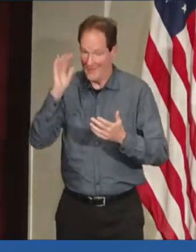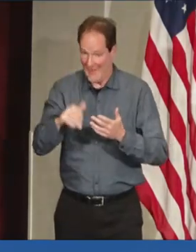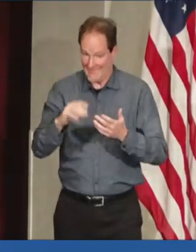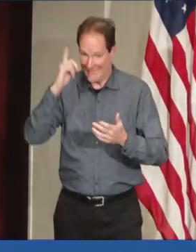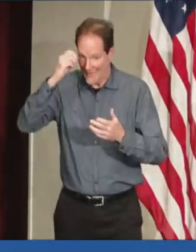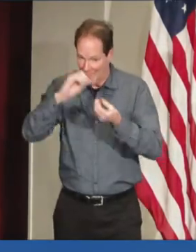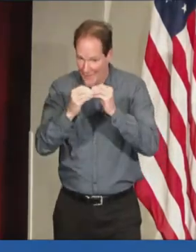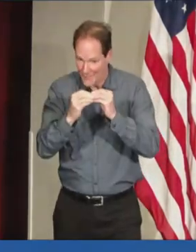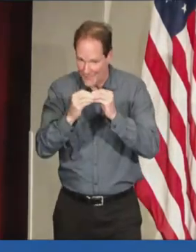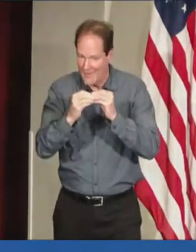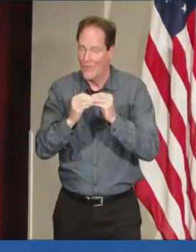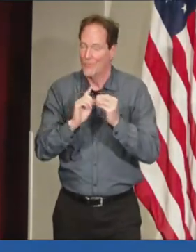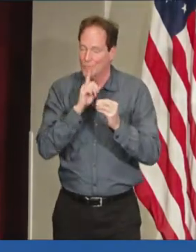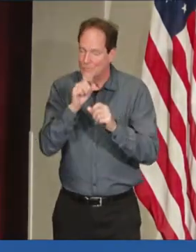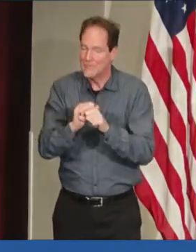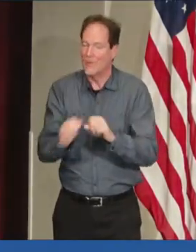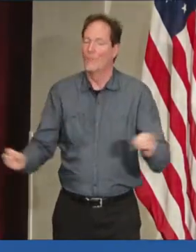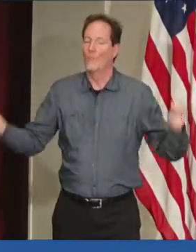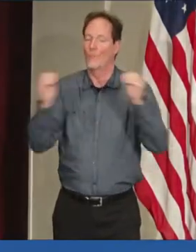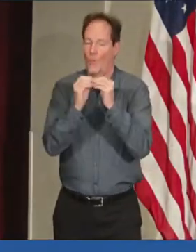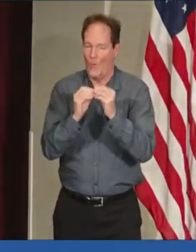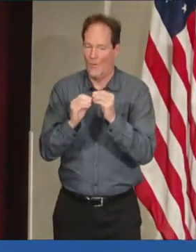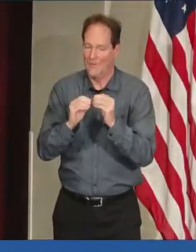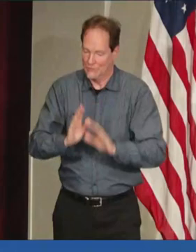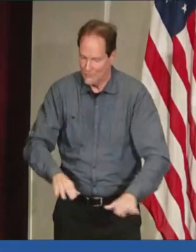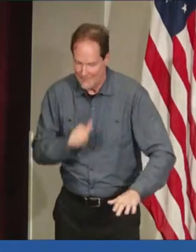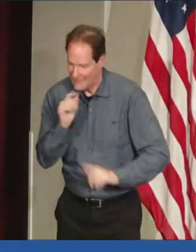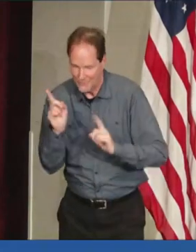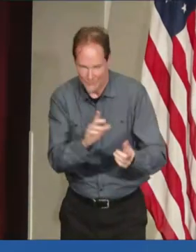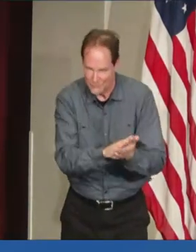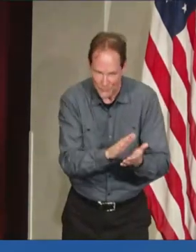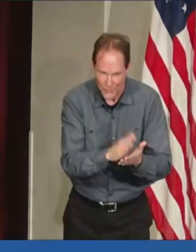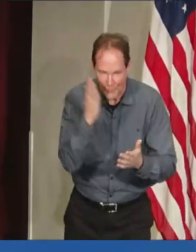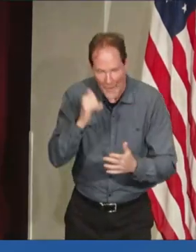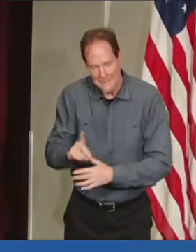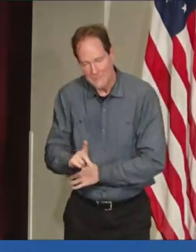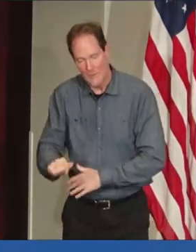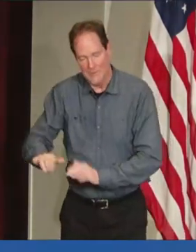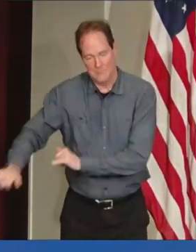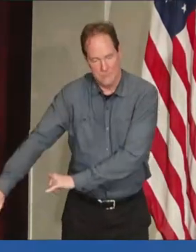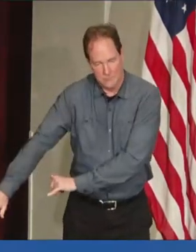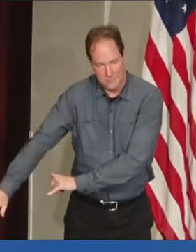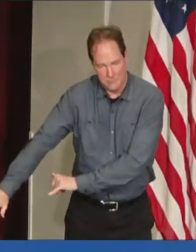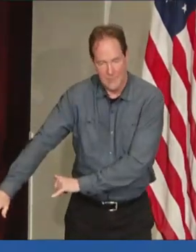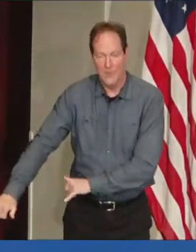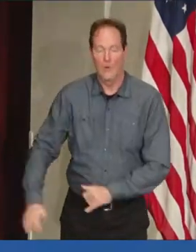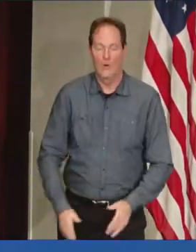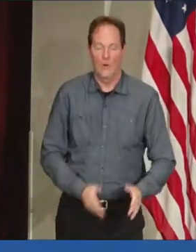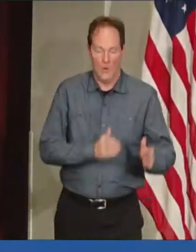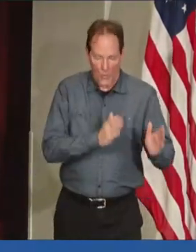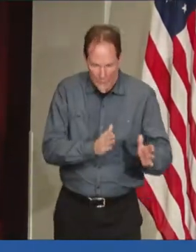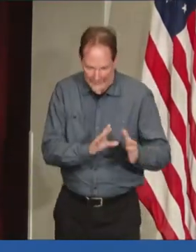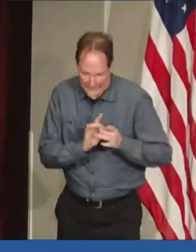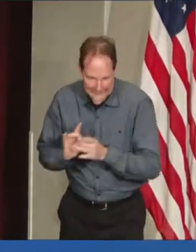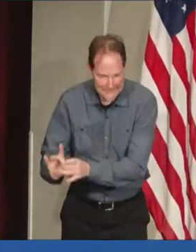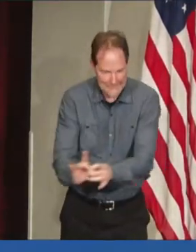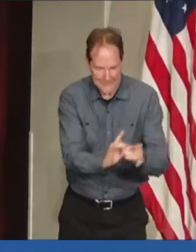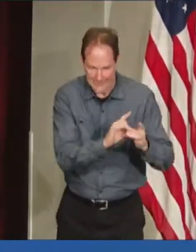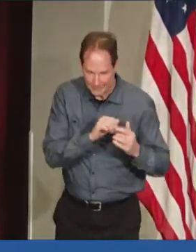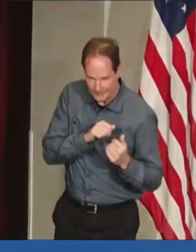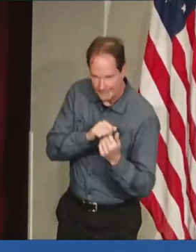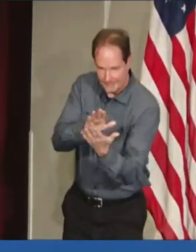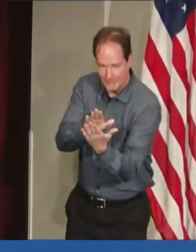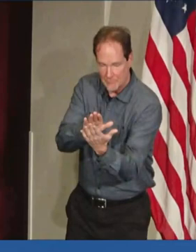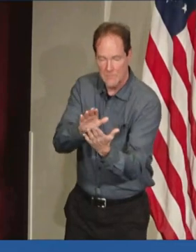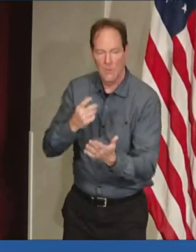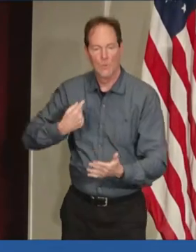and on and on. So organizing is something that we learned to do in